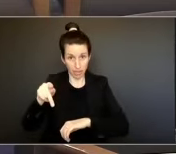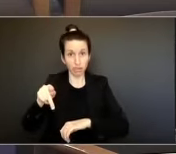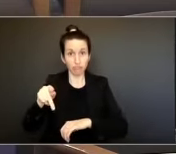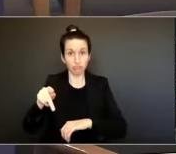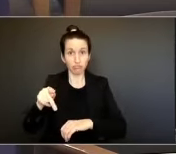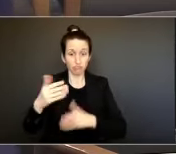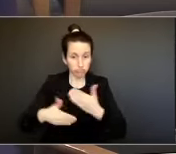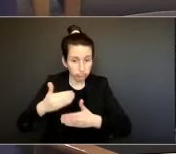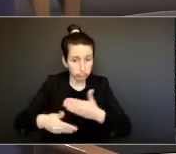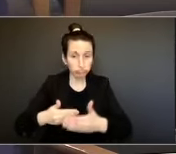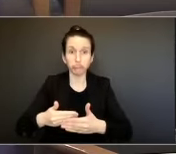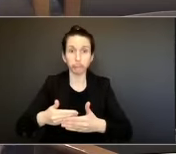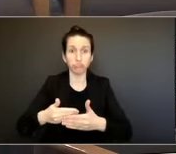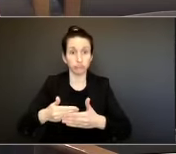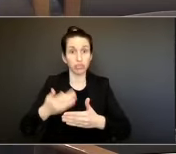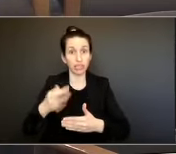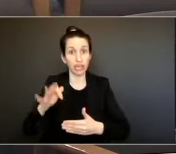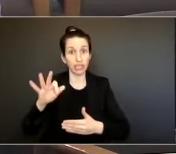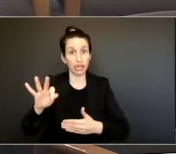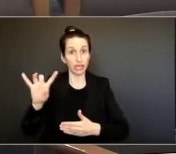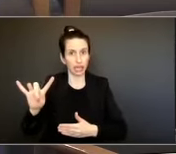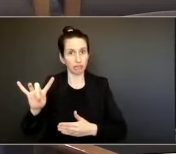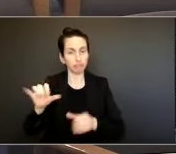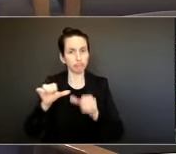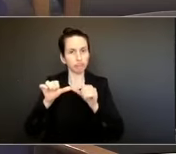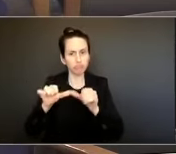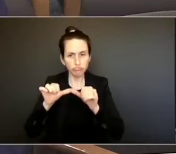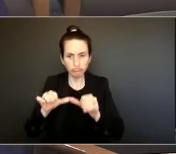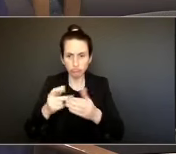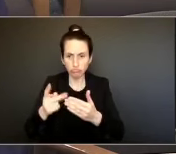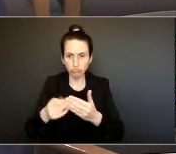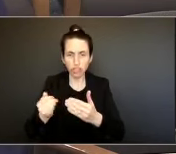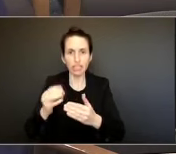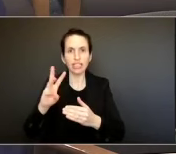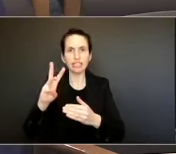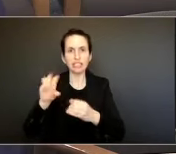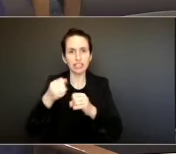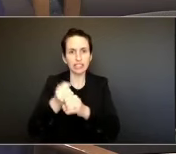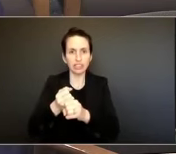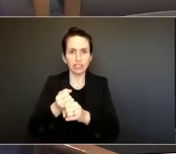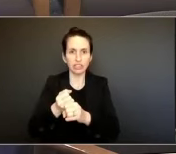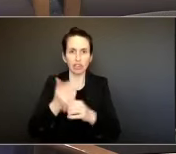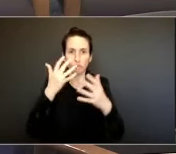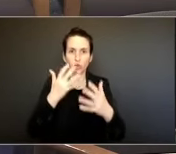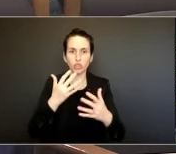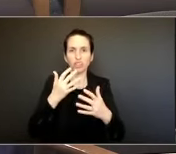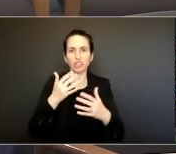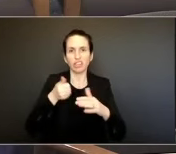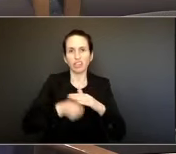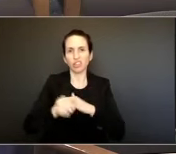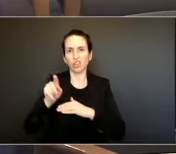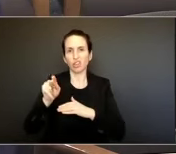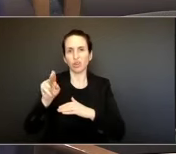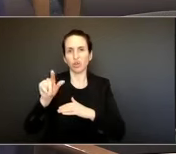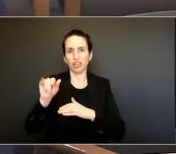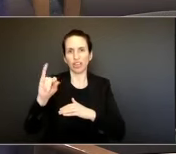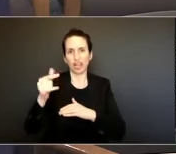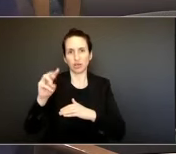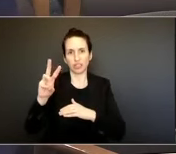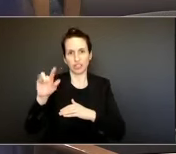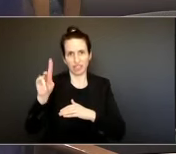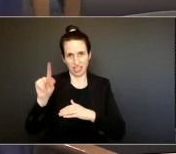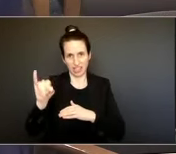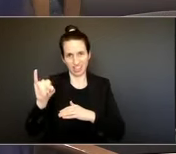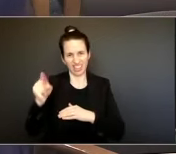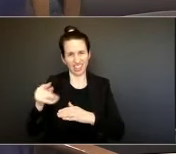years and then ultimately, unfortunately, under the Kulongoski administration was cut due to budget cuts. The